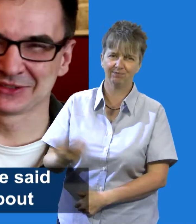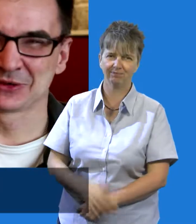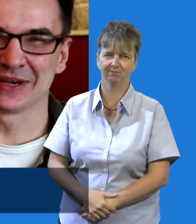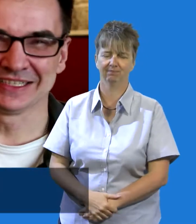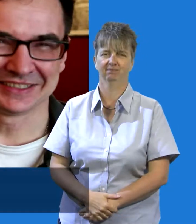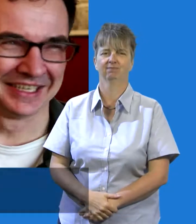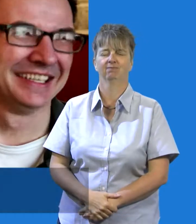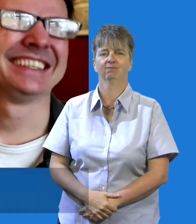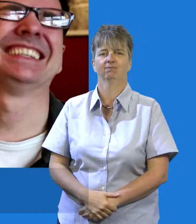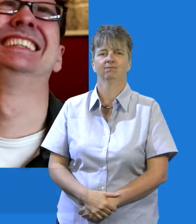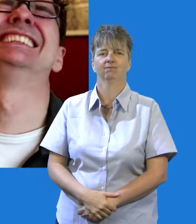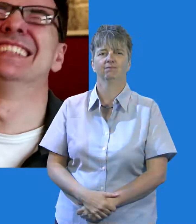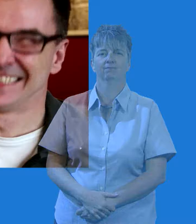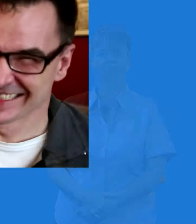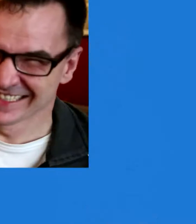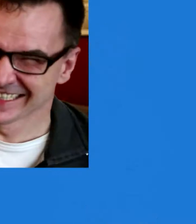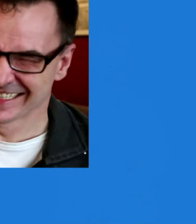Talking about political correctness, yeah.